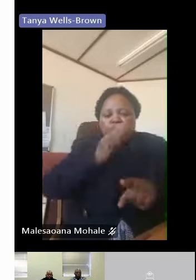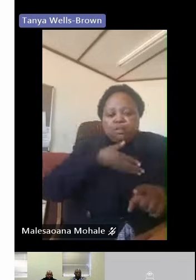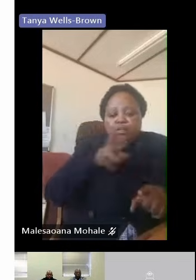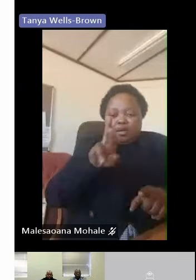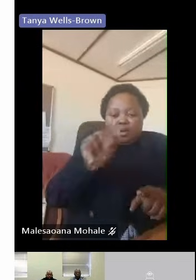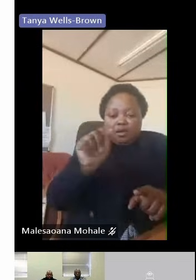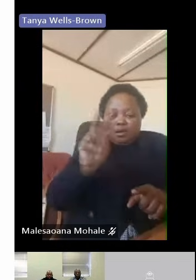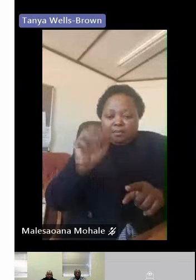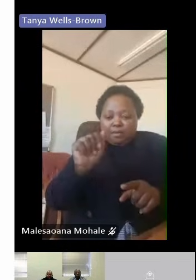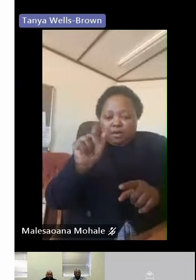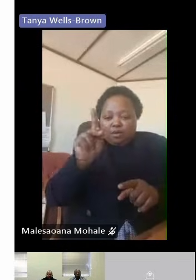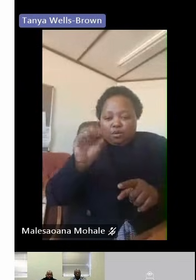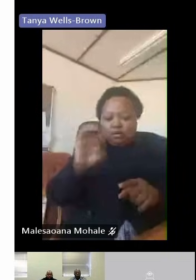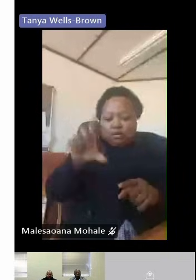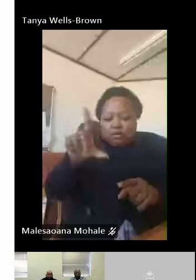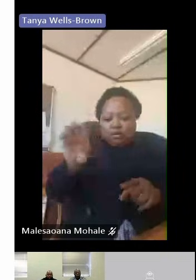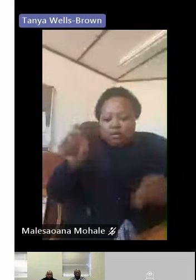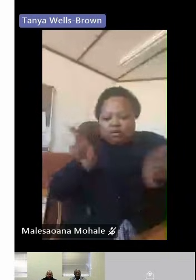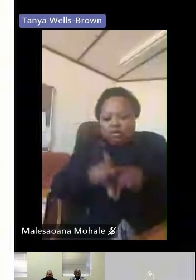webinar today.